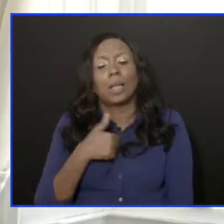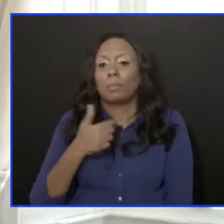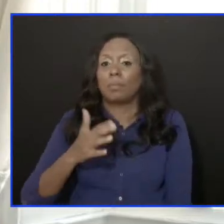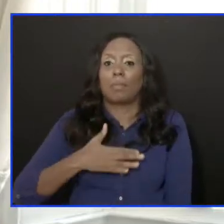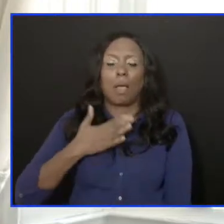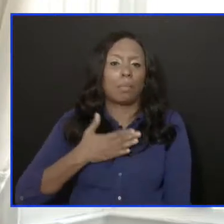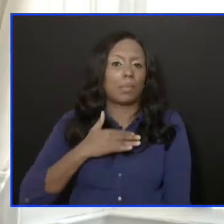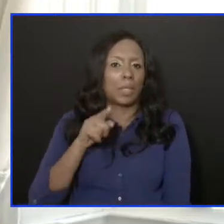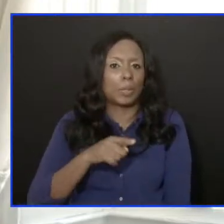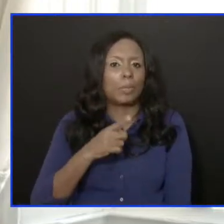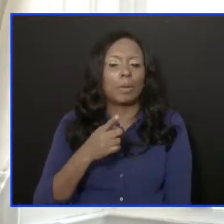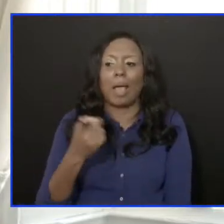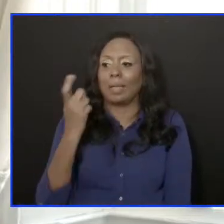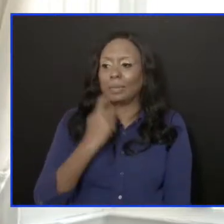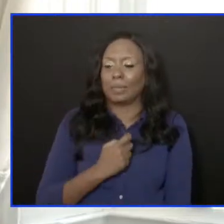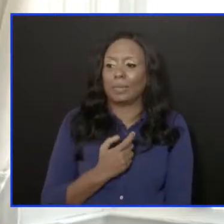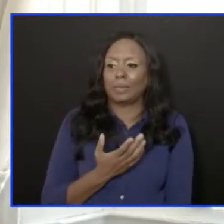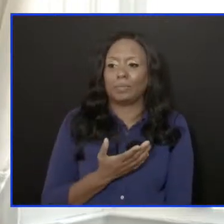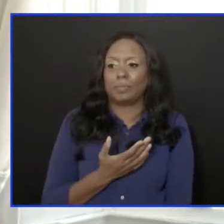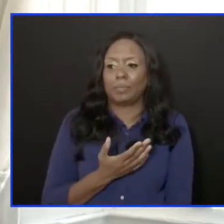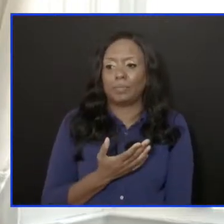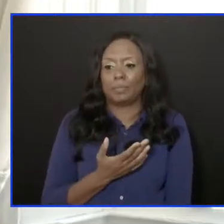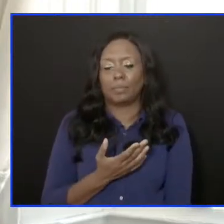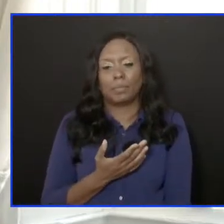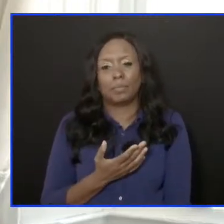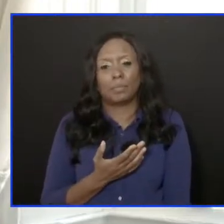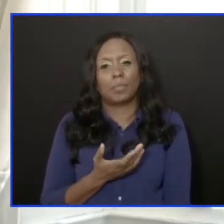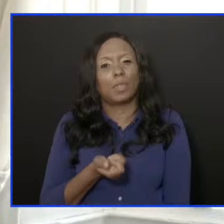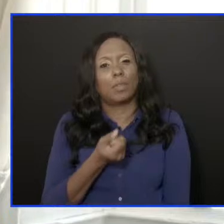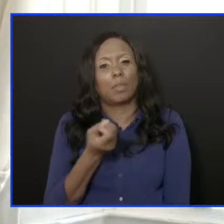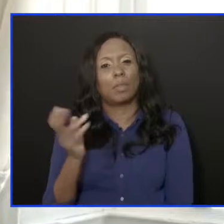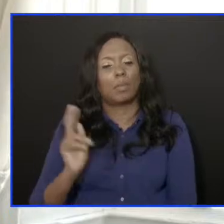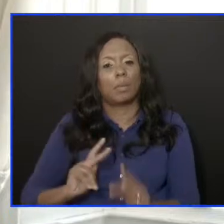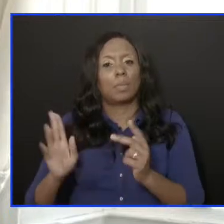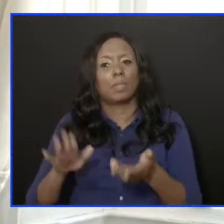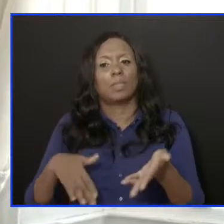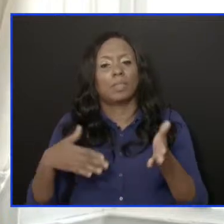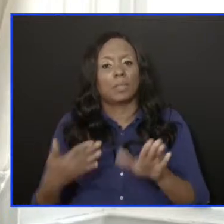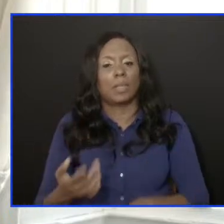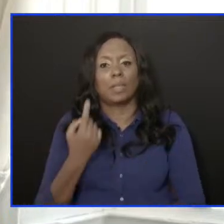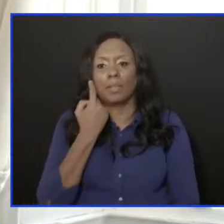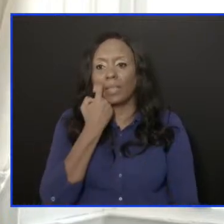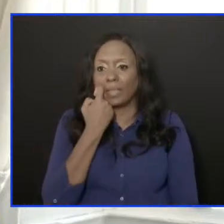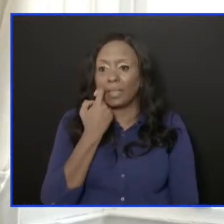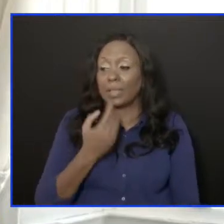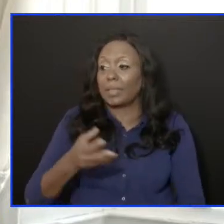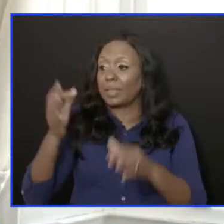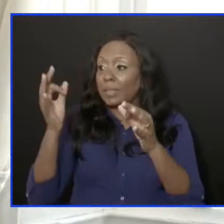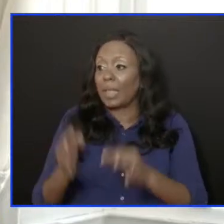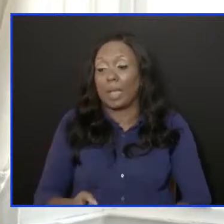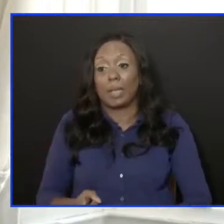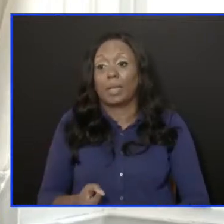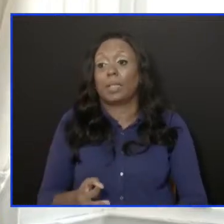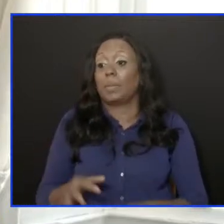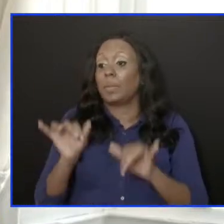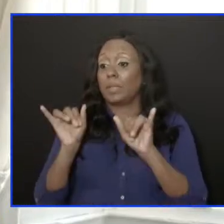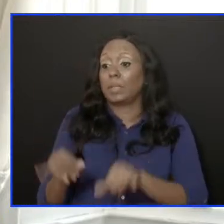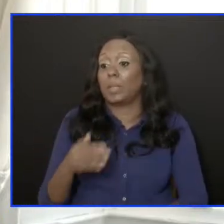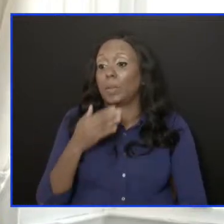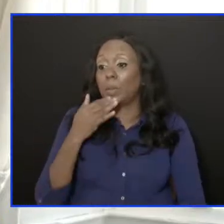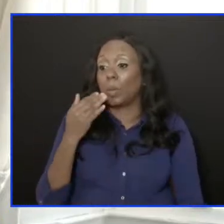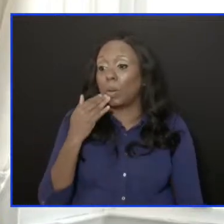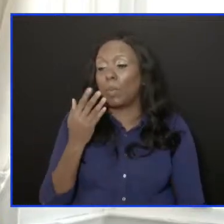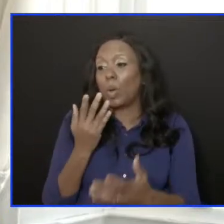there are several cases, including a few that died recently, who decided that they were going to try to wait until at home and